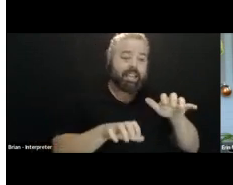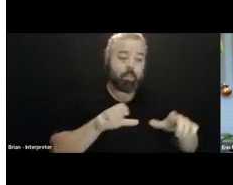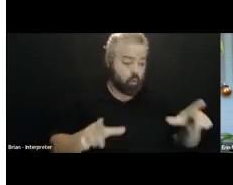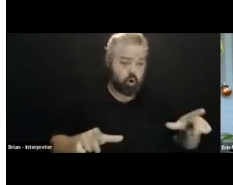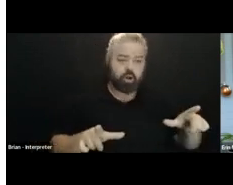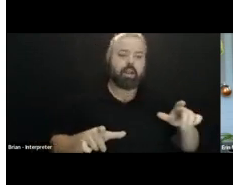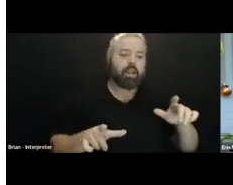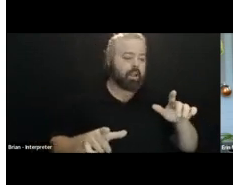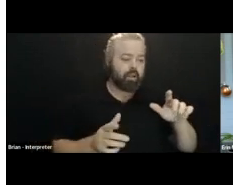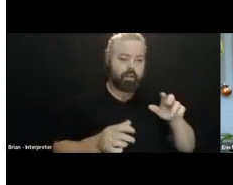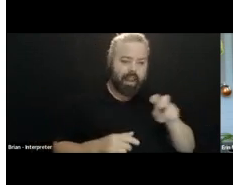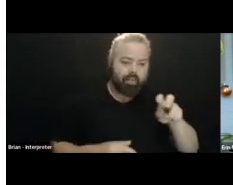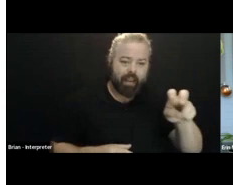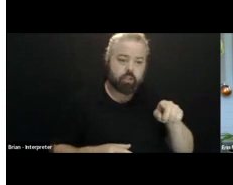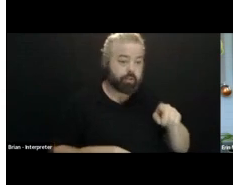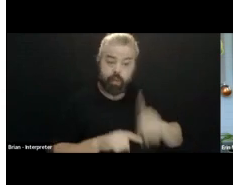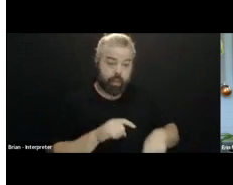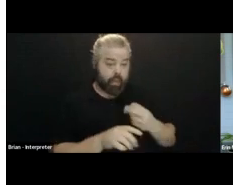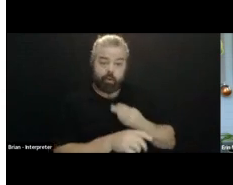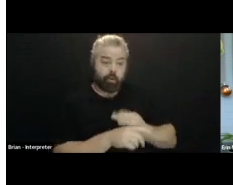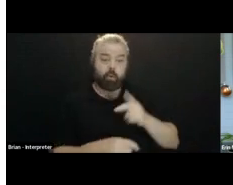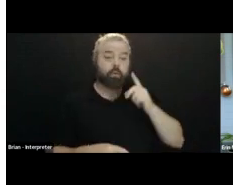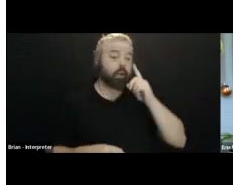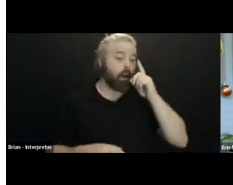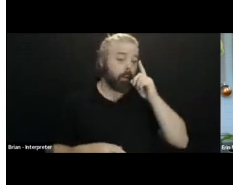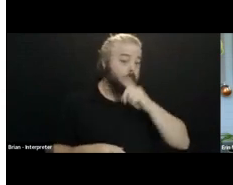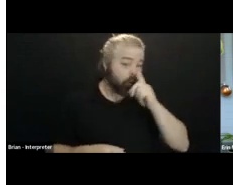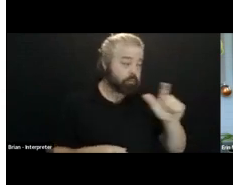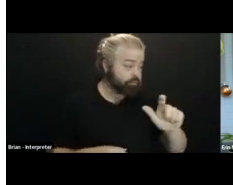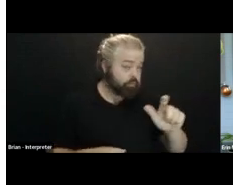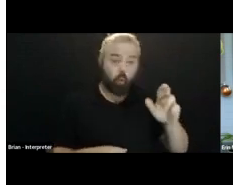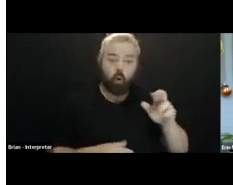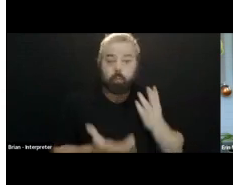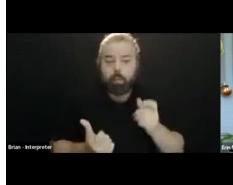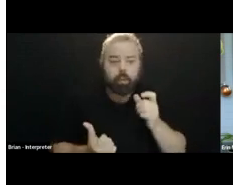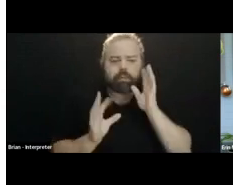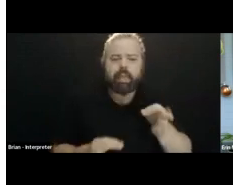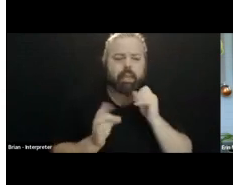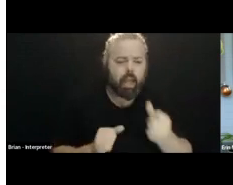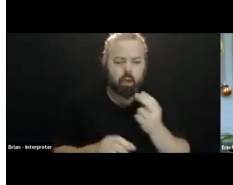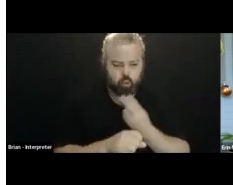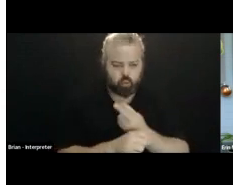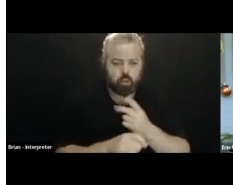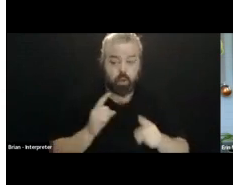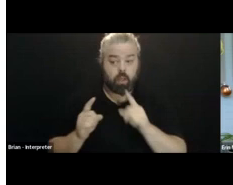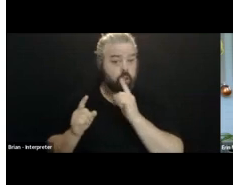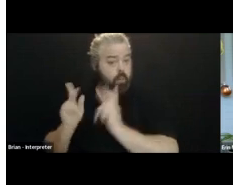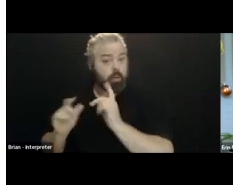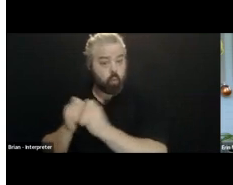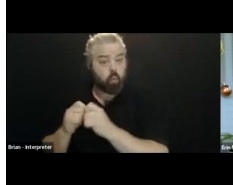mouse or choose not to use a mouse to navigate through documents. And those, of course, using screen readers. So